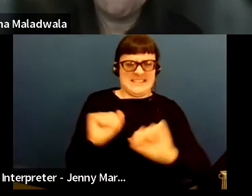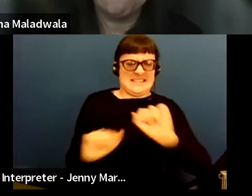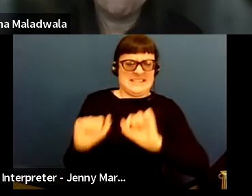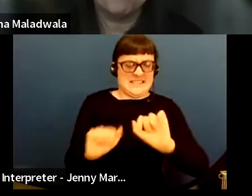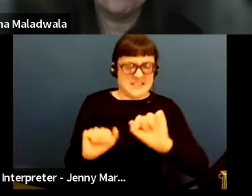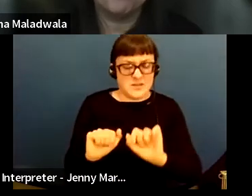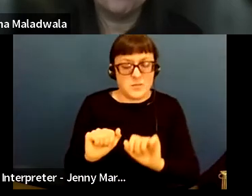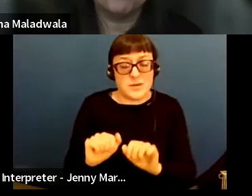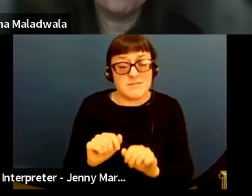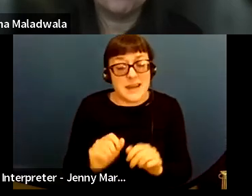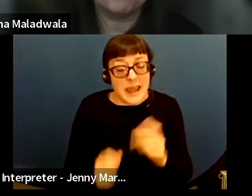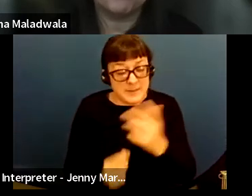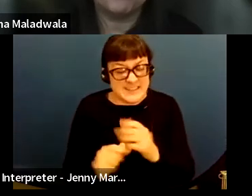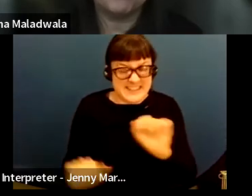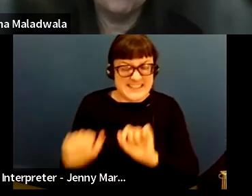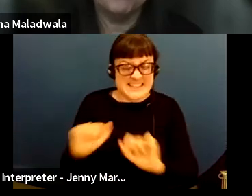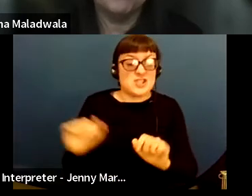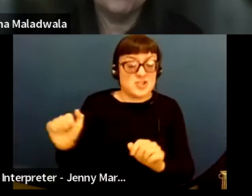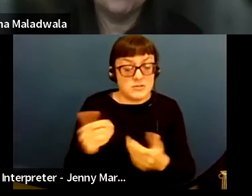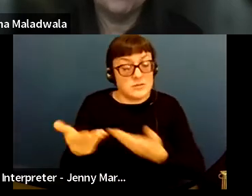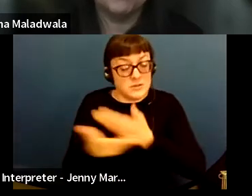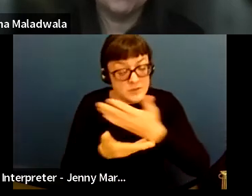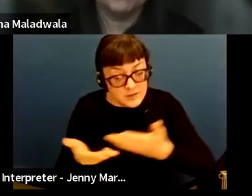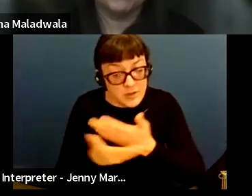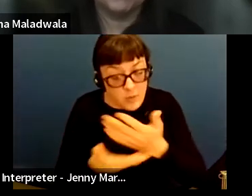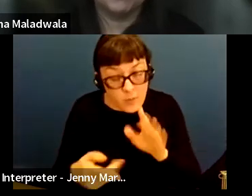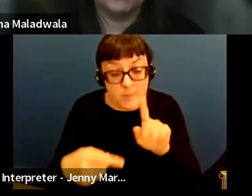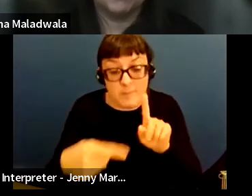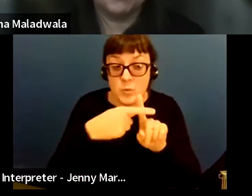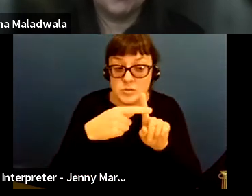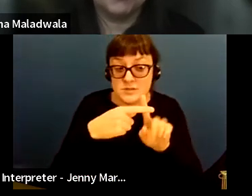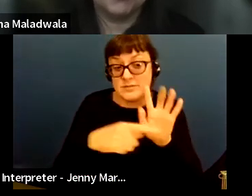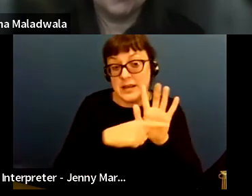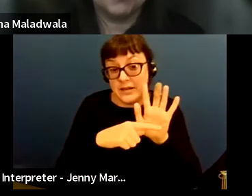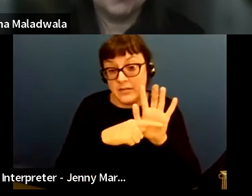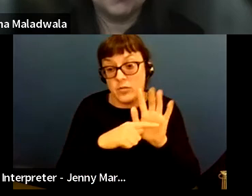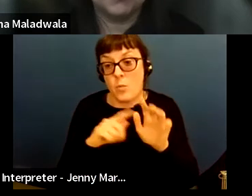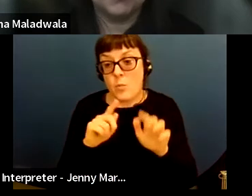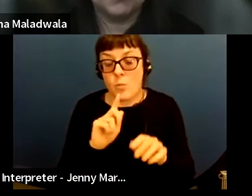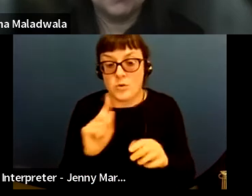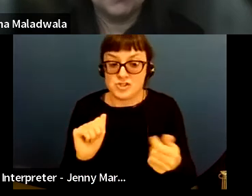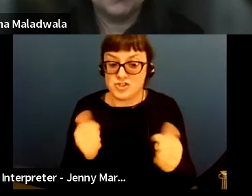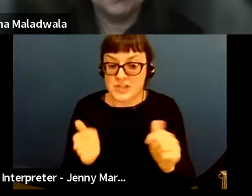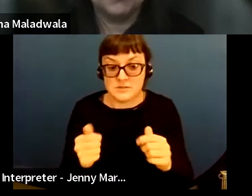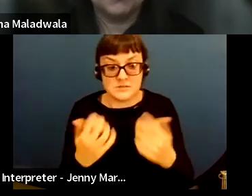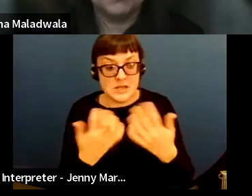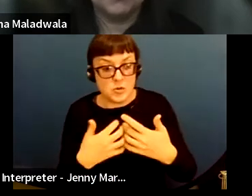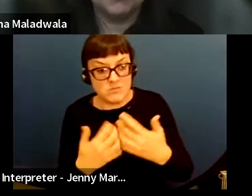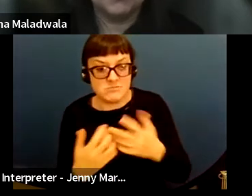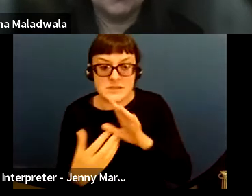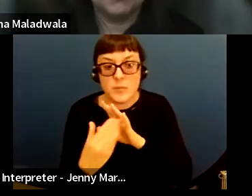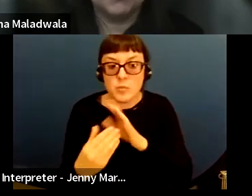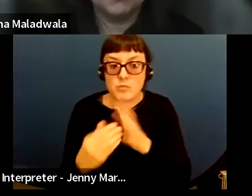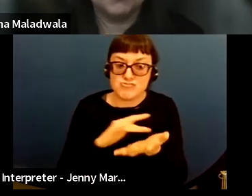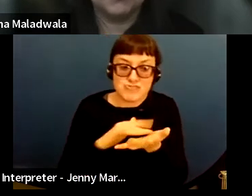open conversations about the pros and cons of any movement away from a particular technology, whether that be Braille or